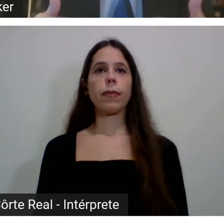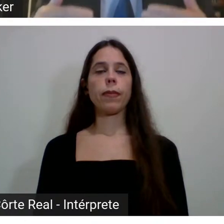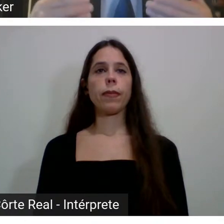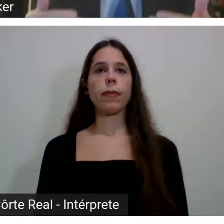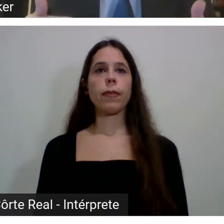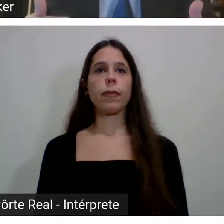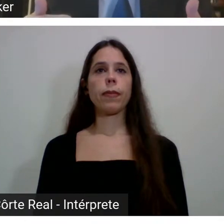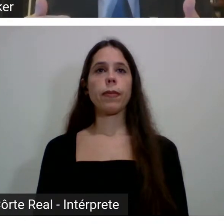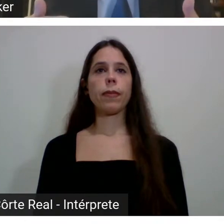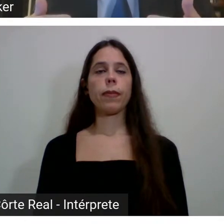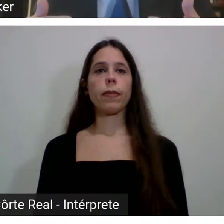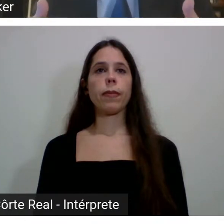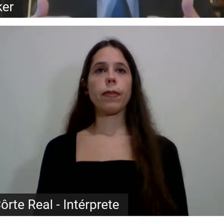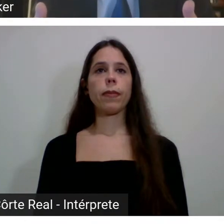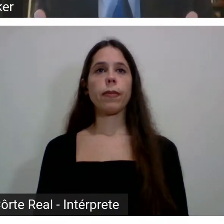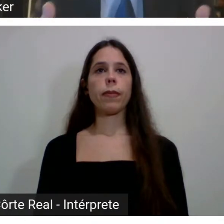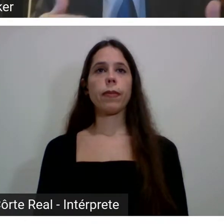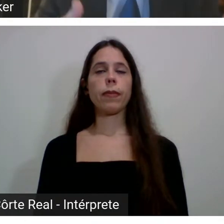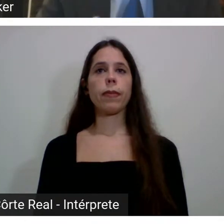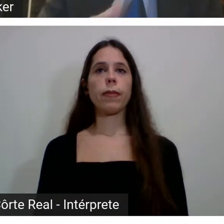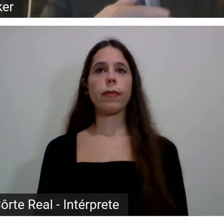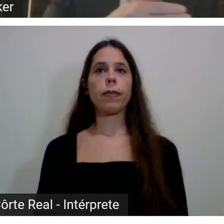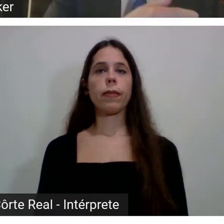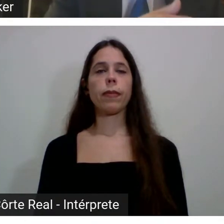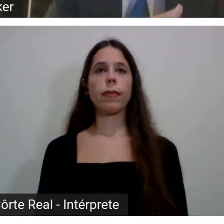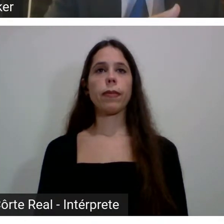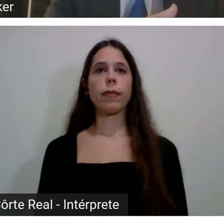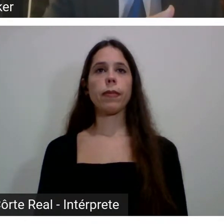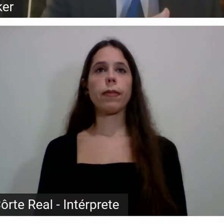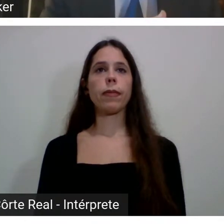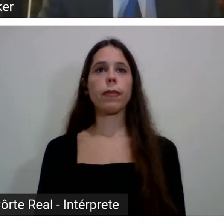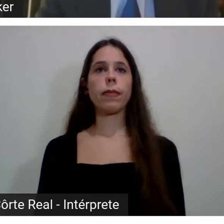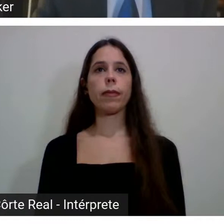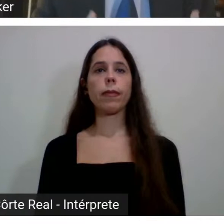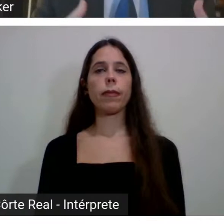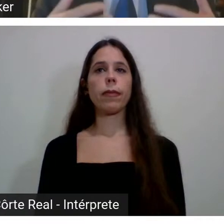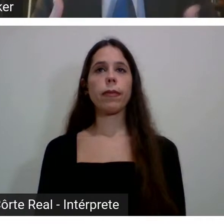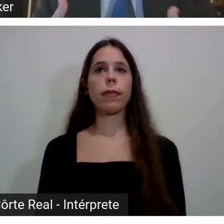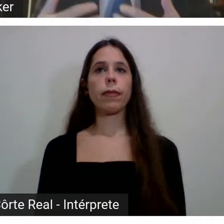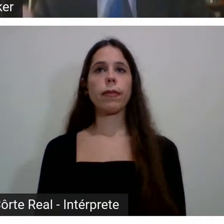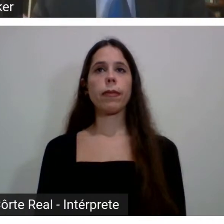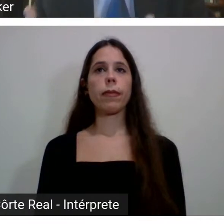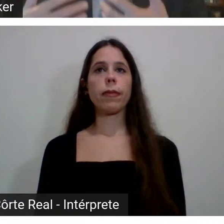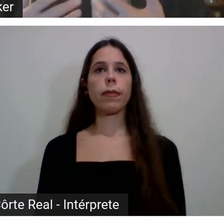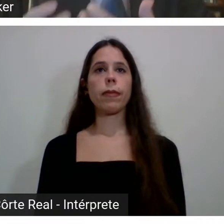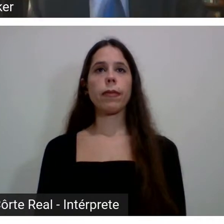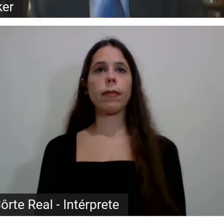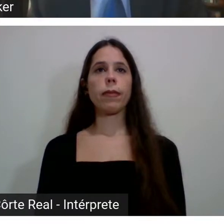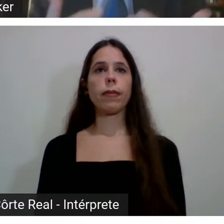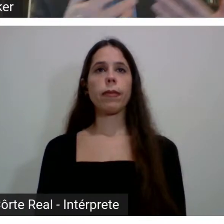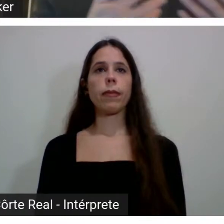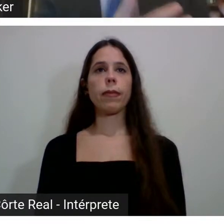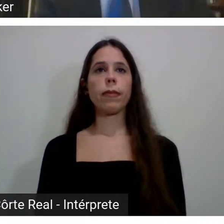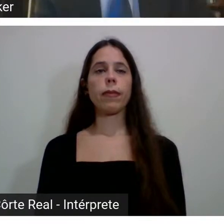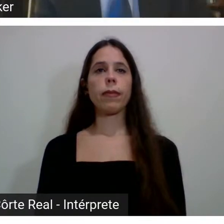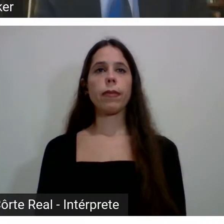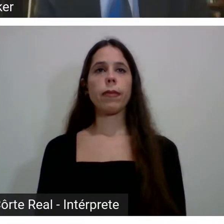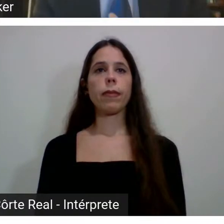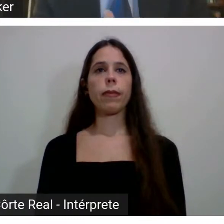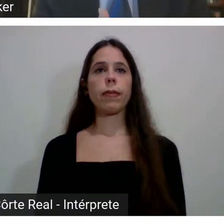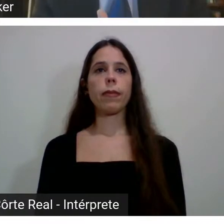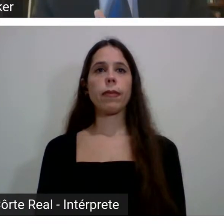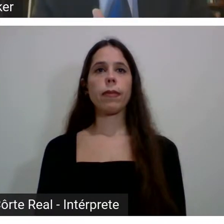then, New Jersey and Massachusetts are still better than many other states. Our state of Pennsylvania and